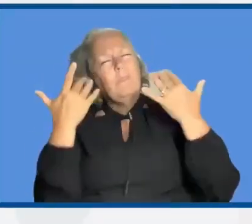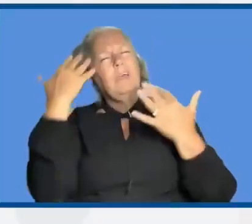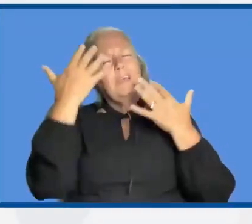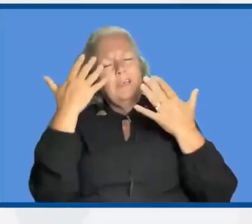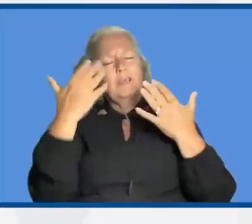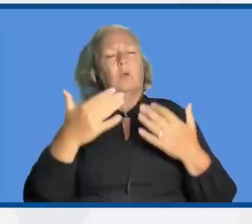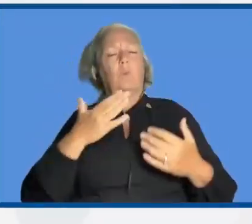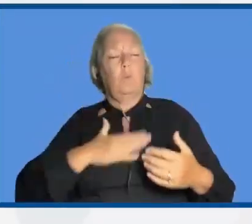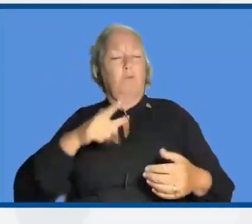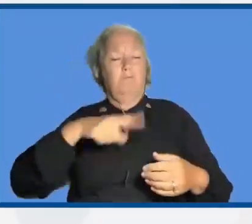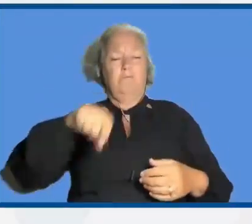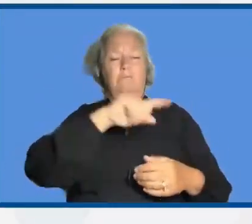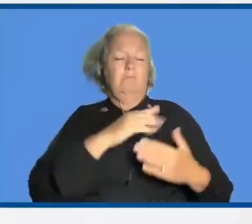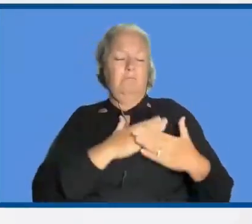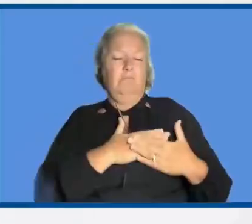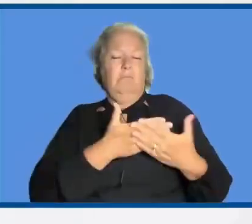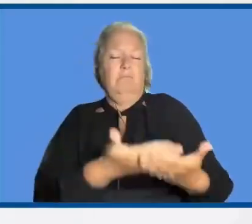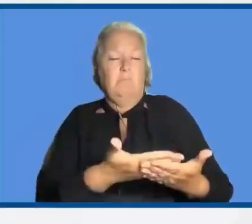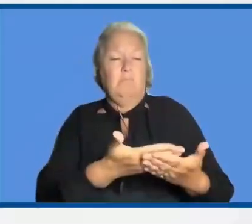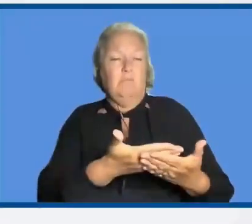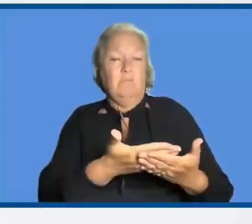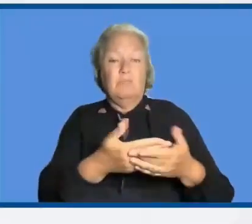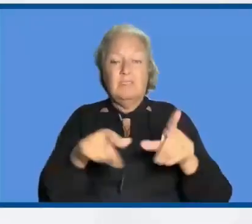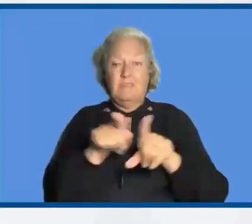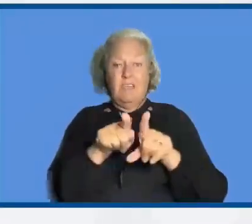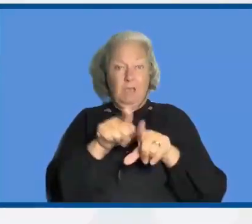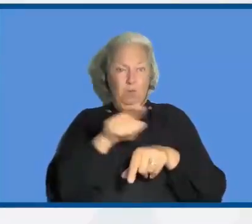us, not to speak of those of you who are present here.